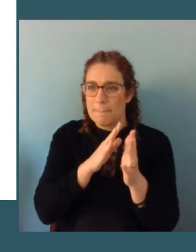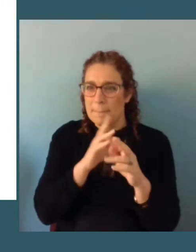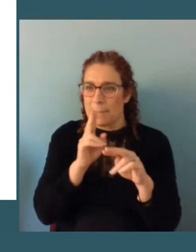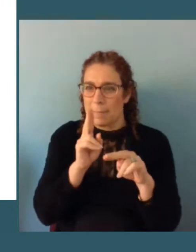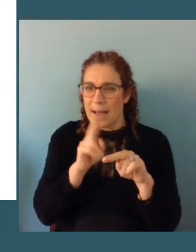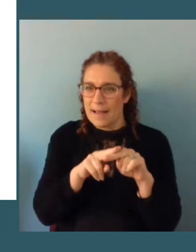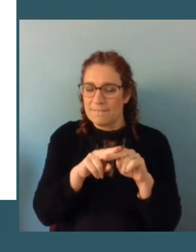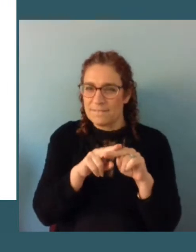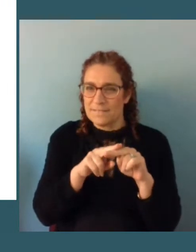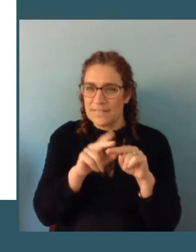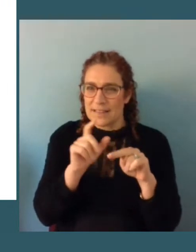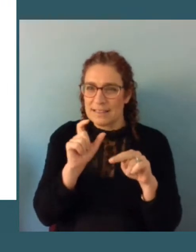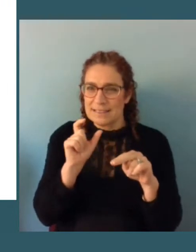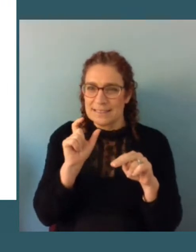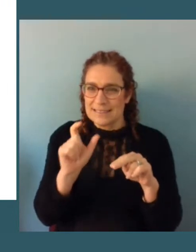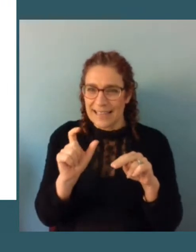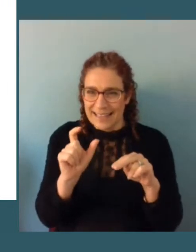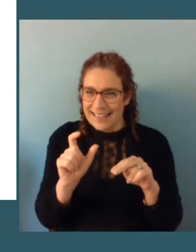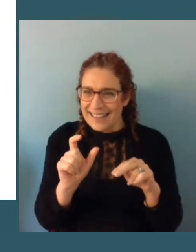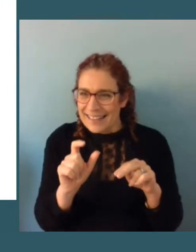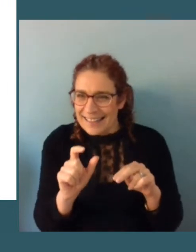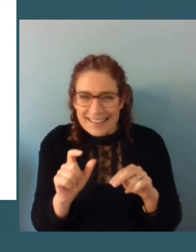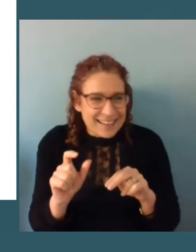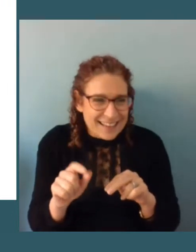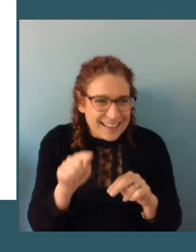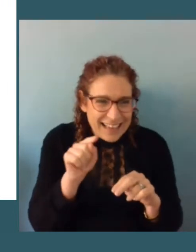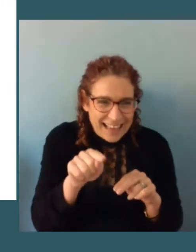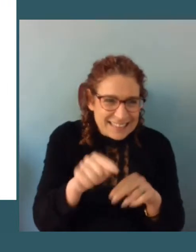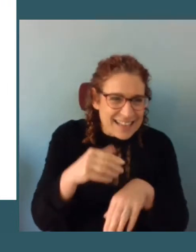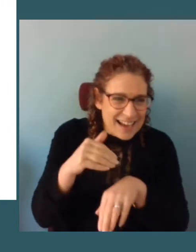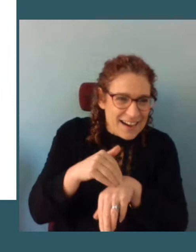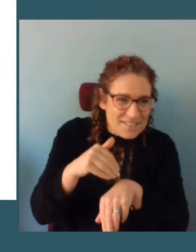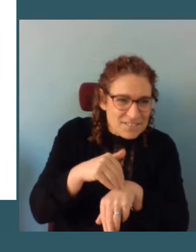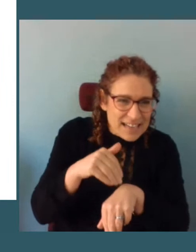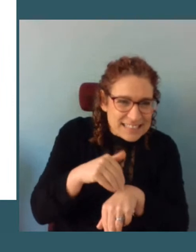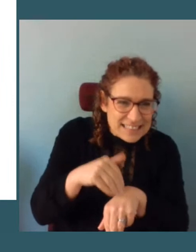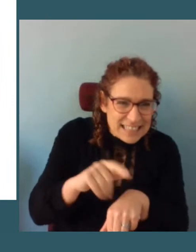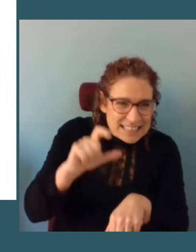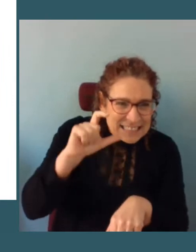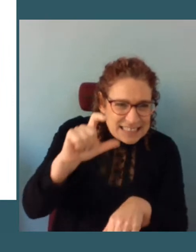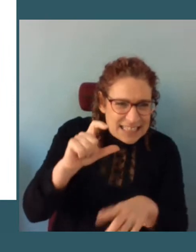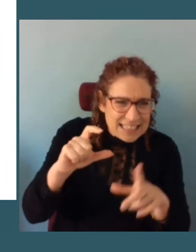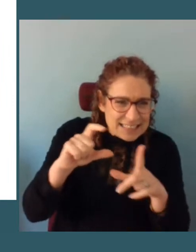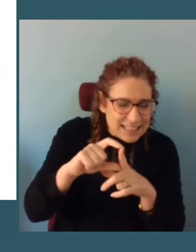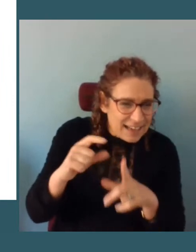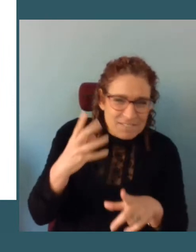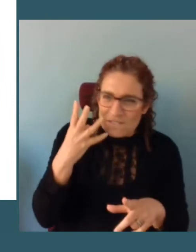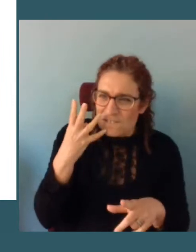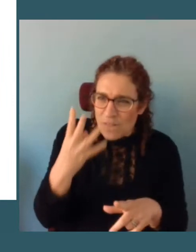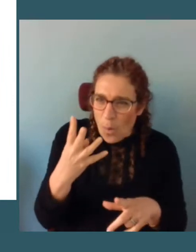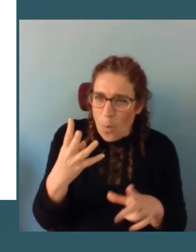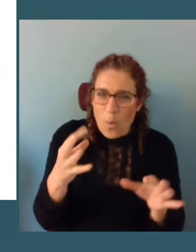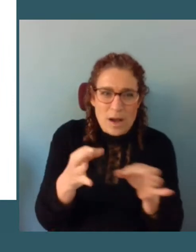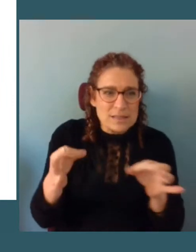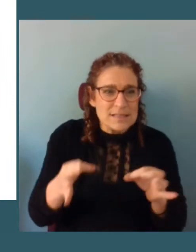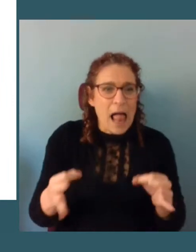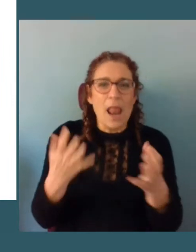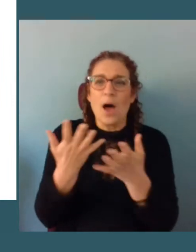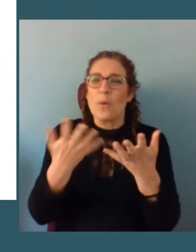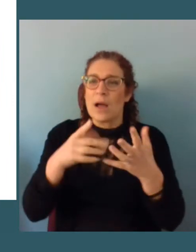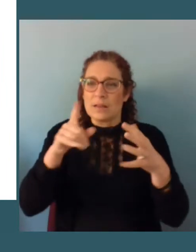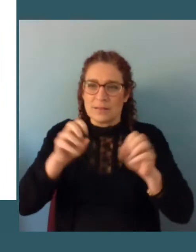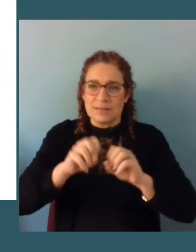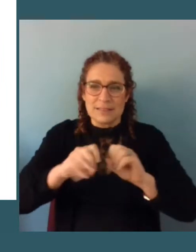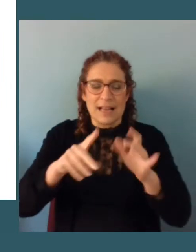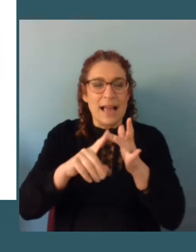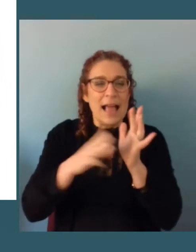complex. And this has an effect on CD4 cells that lead to release of immunoglobulin